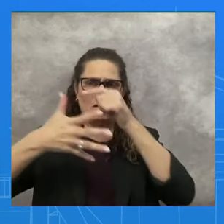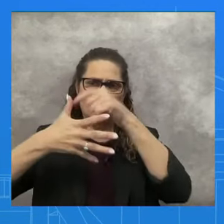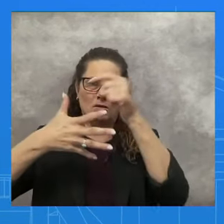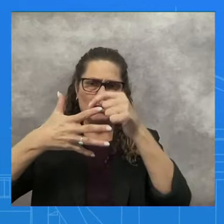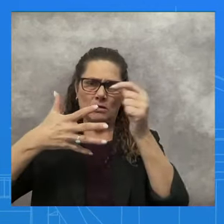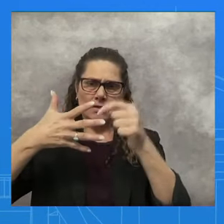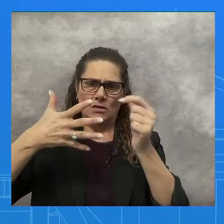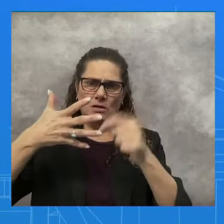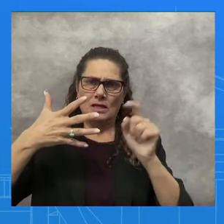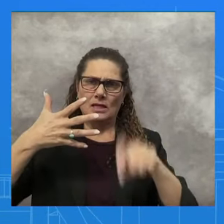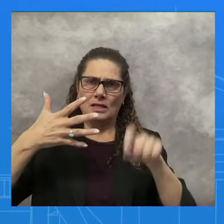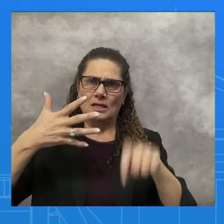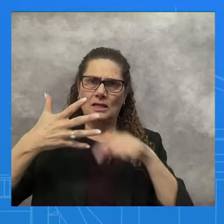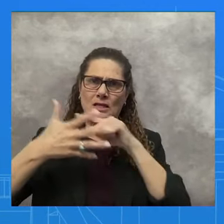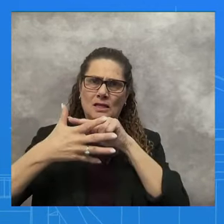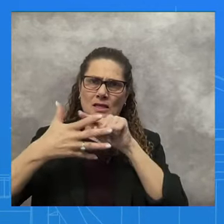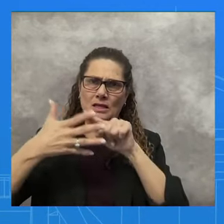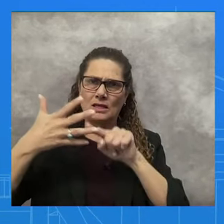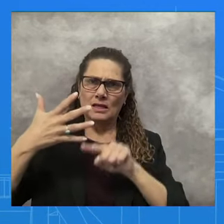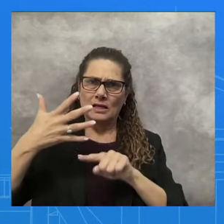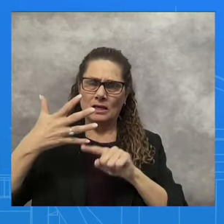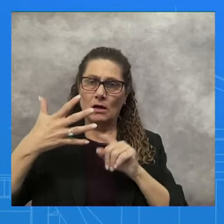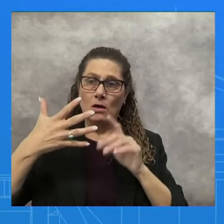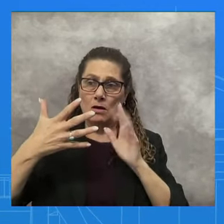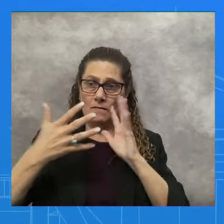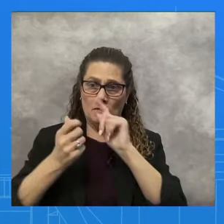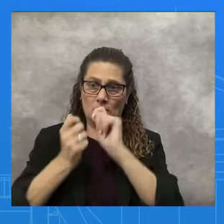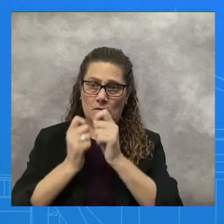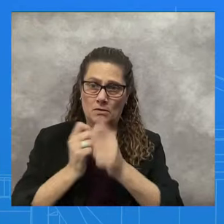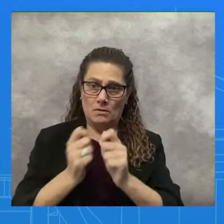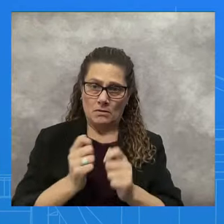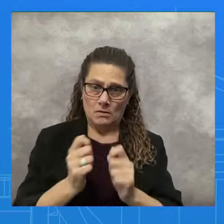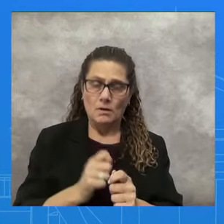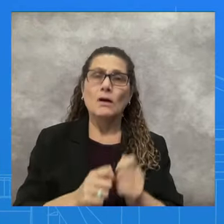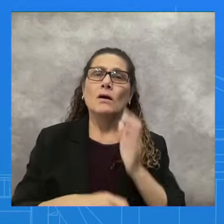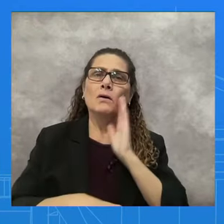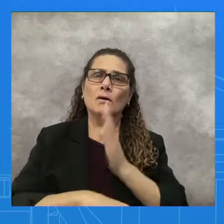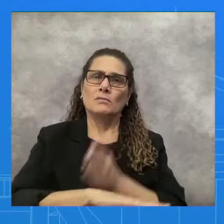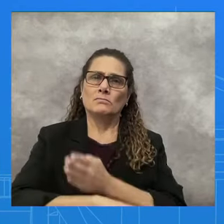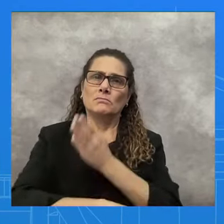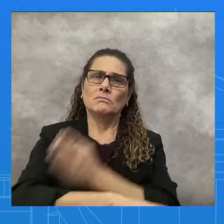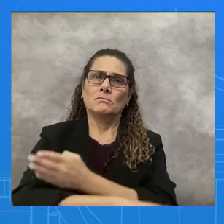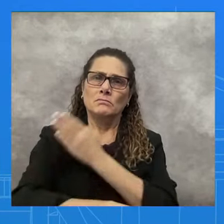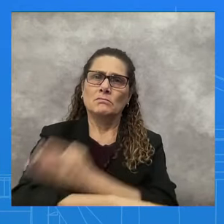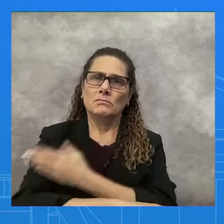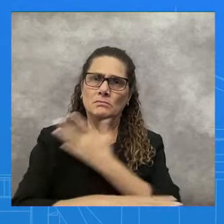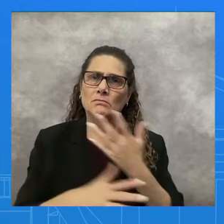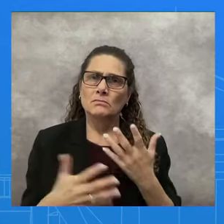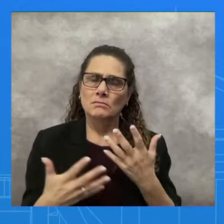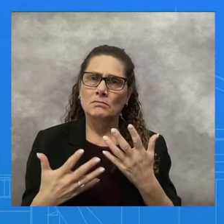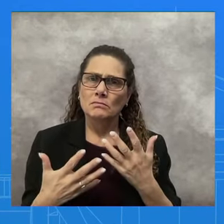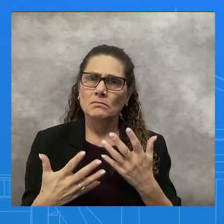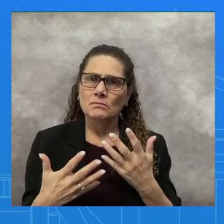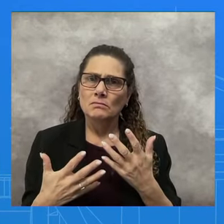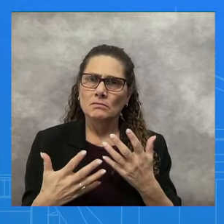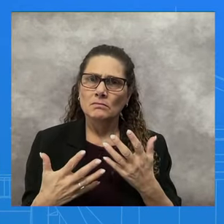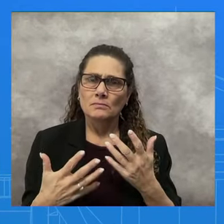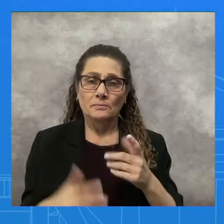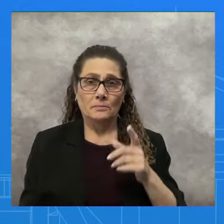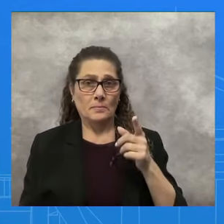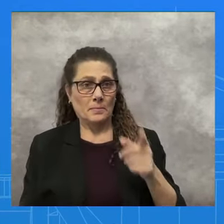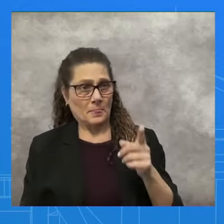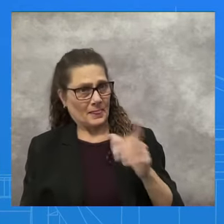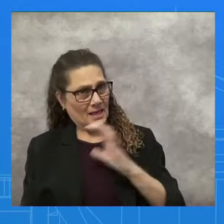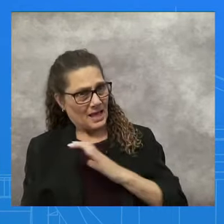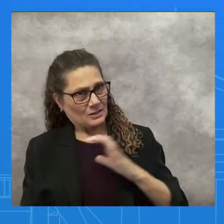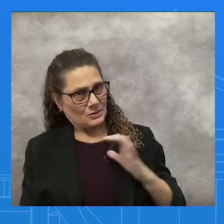And so we need to see those items dealt with by Congress. We need to see legislation. That is